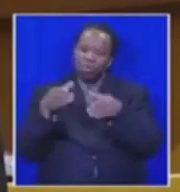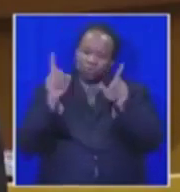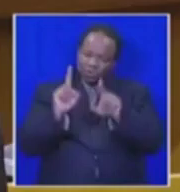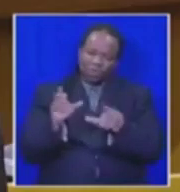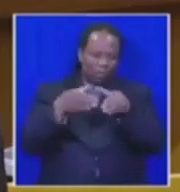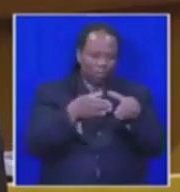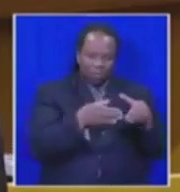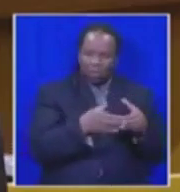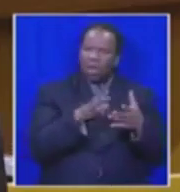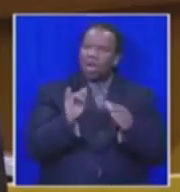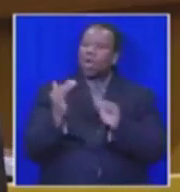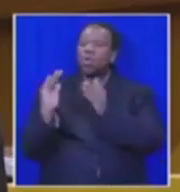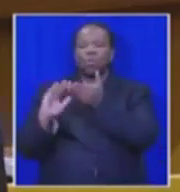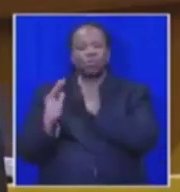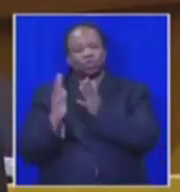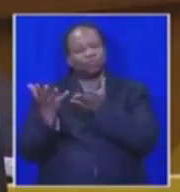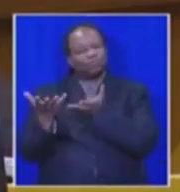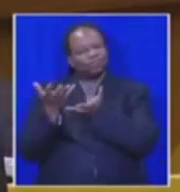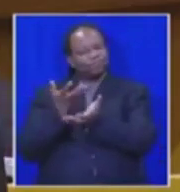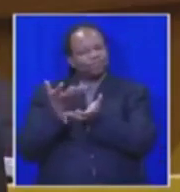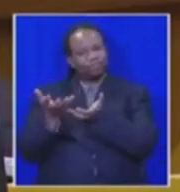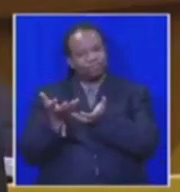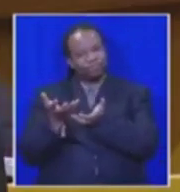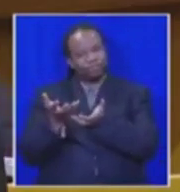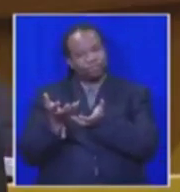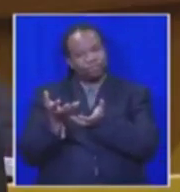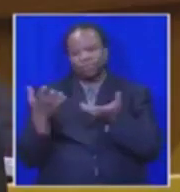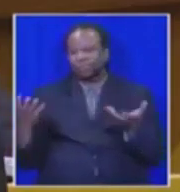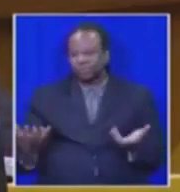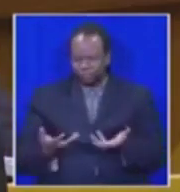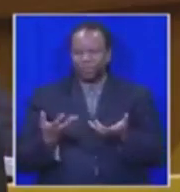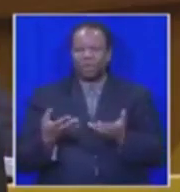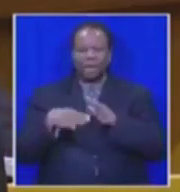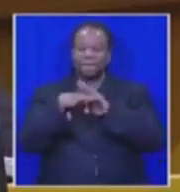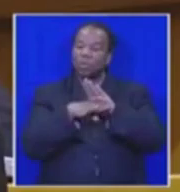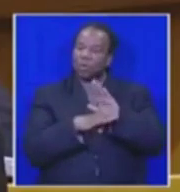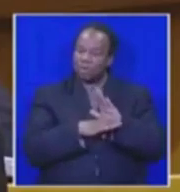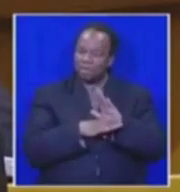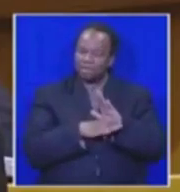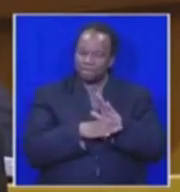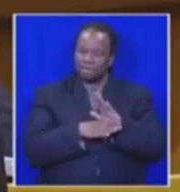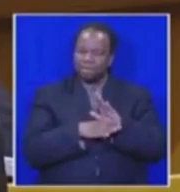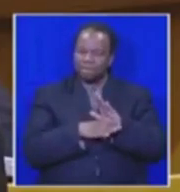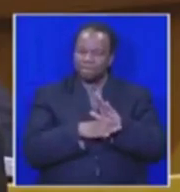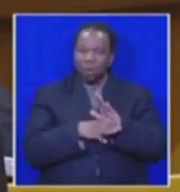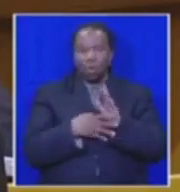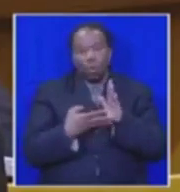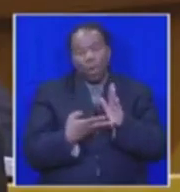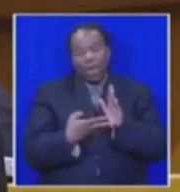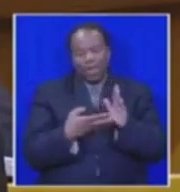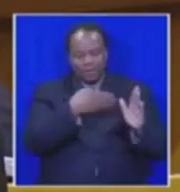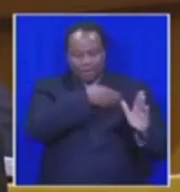community engagements. The programs in the presidency